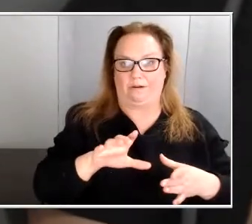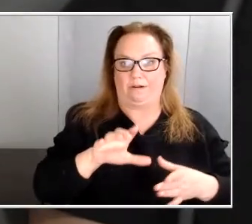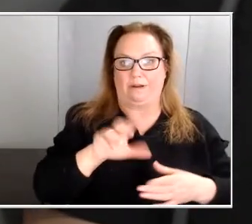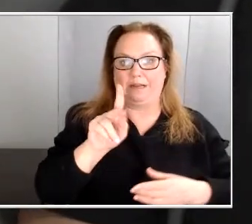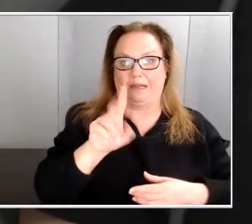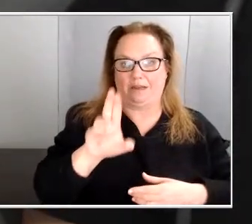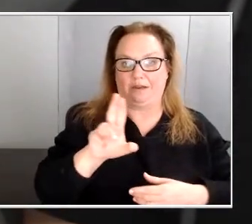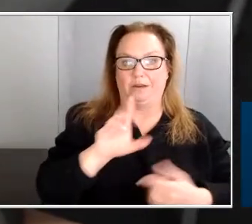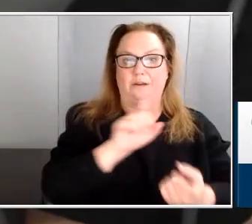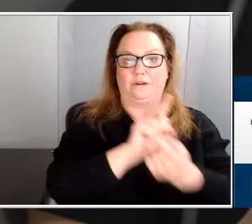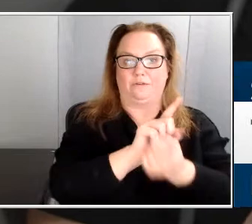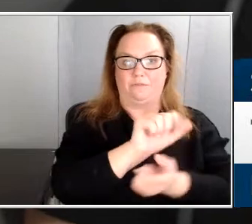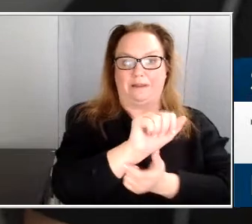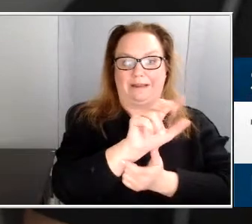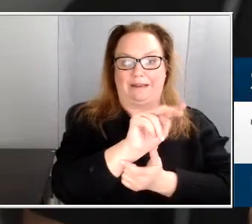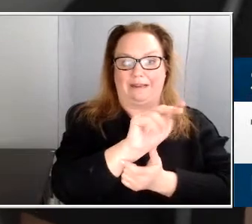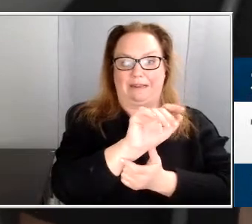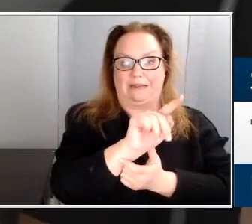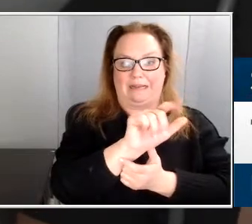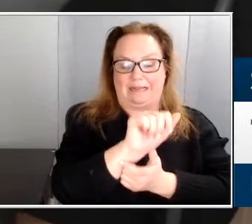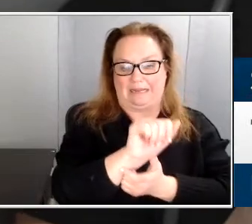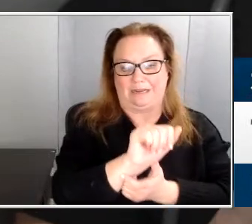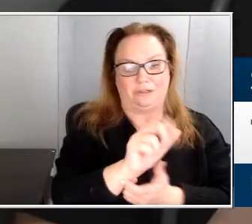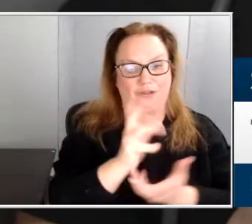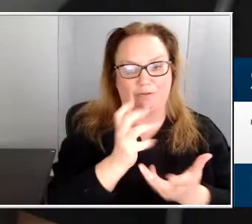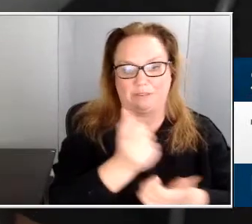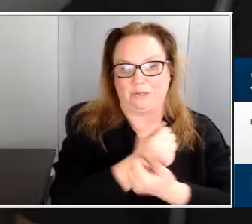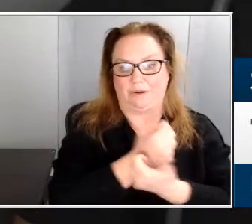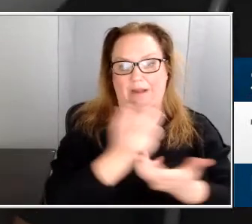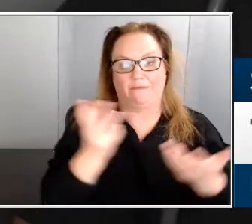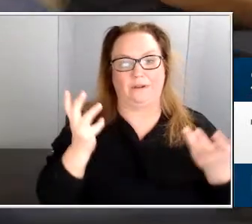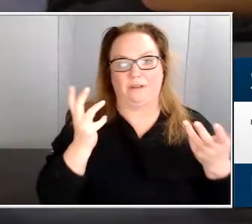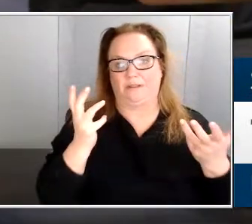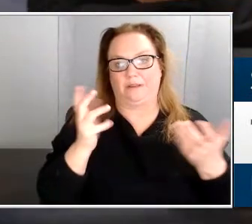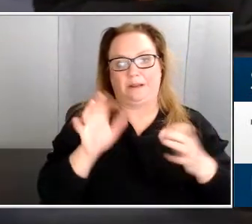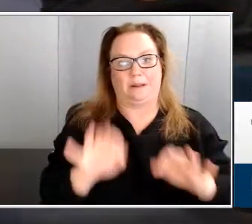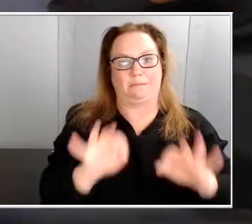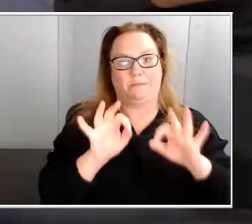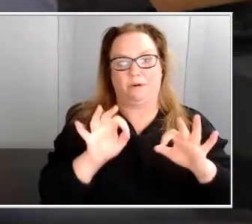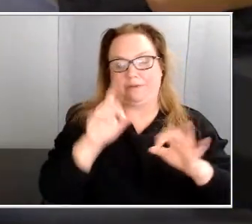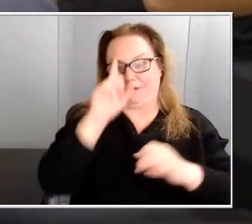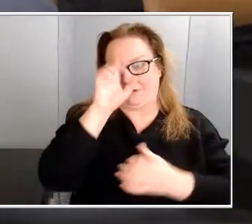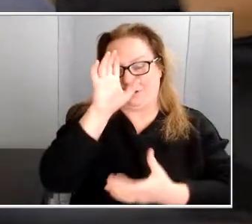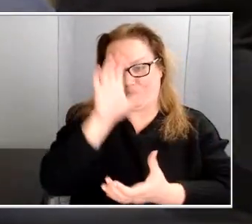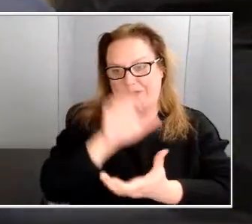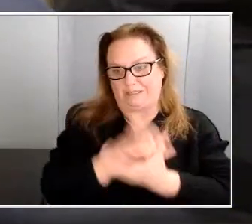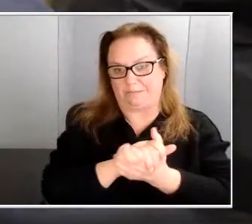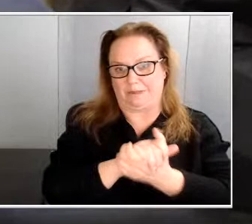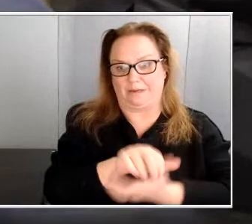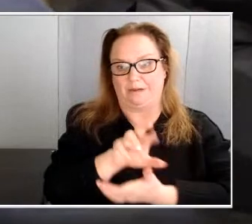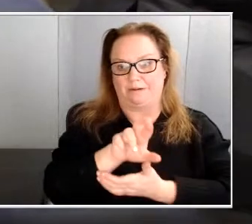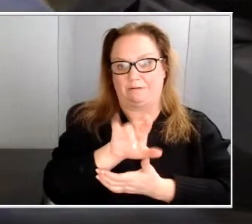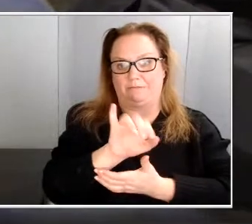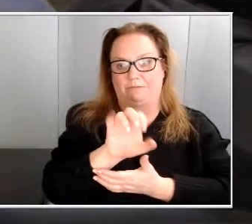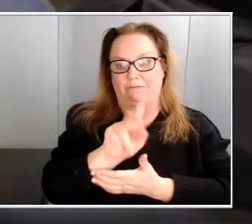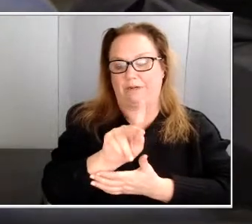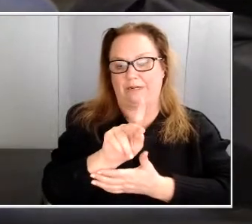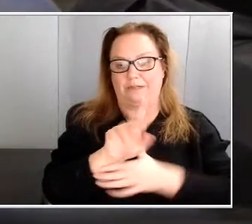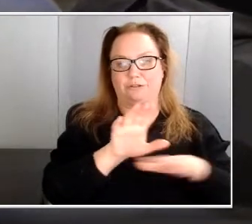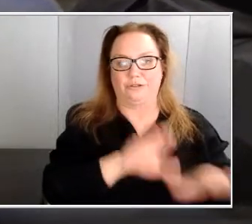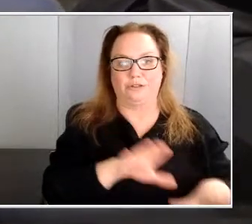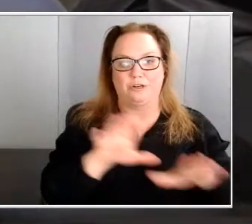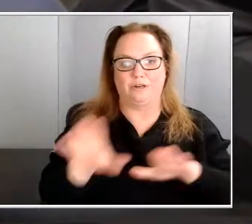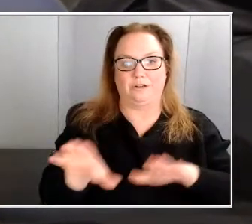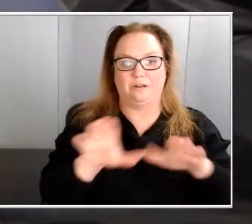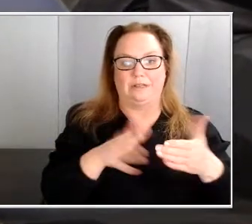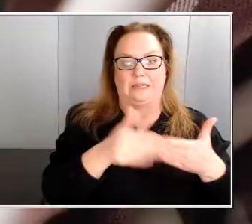Anita, and she wants to do everything perfect for him. And then Rick is just chill, breezy, easy to get